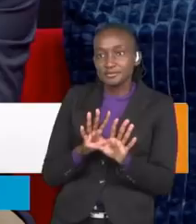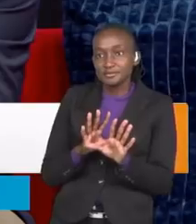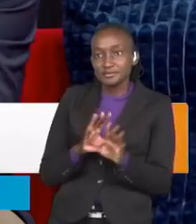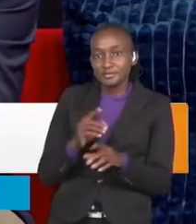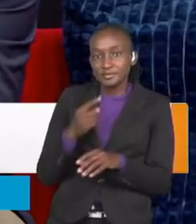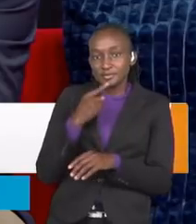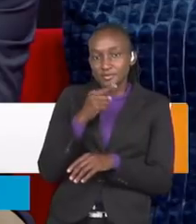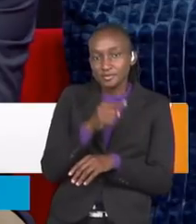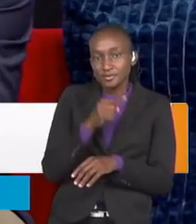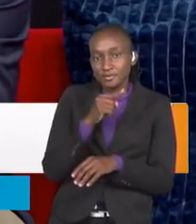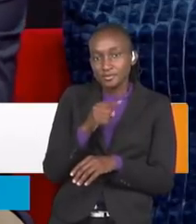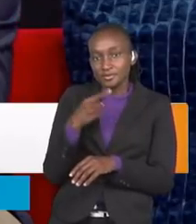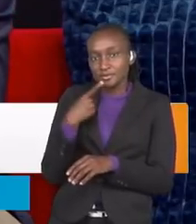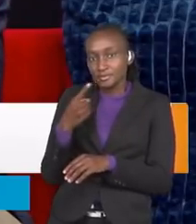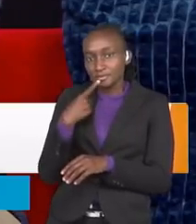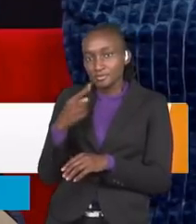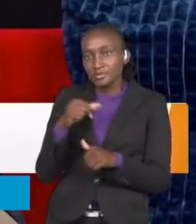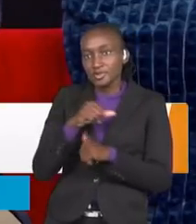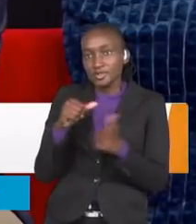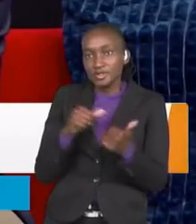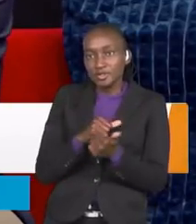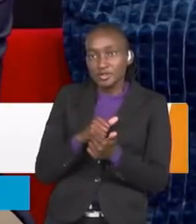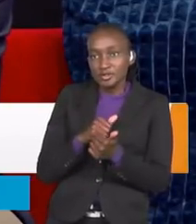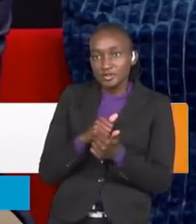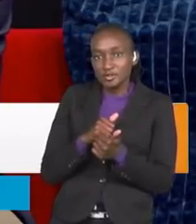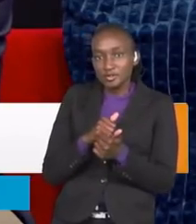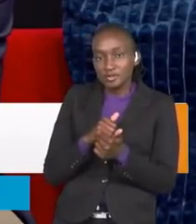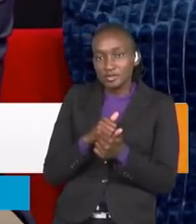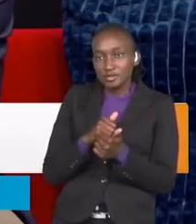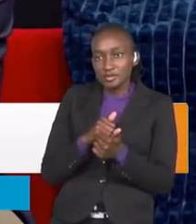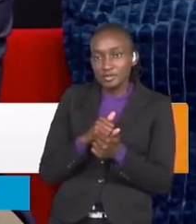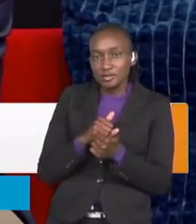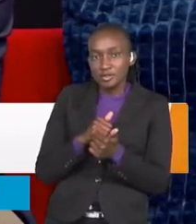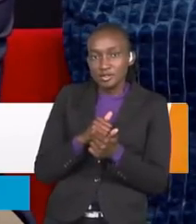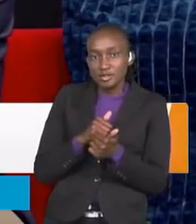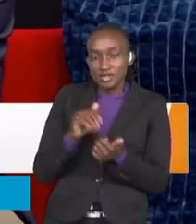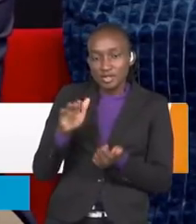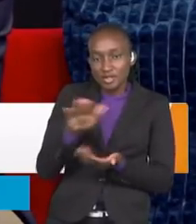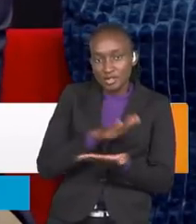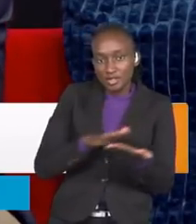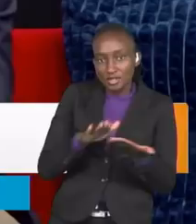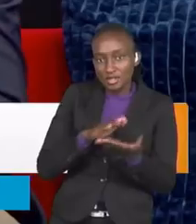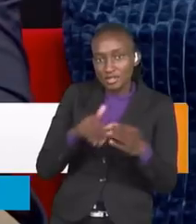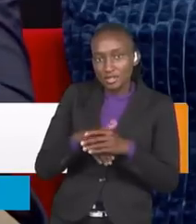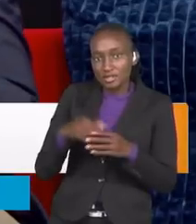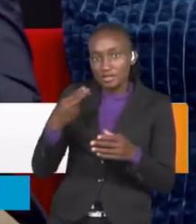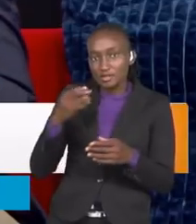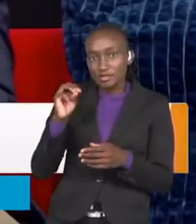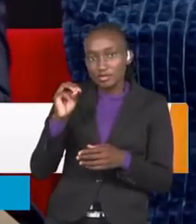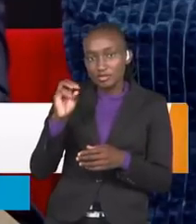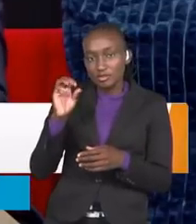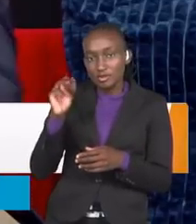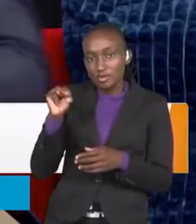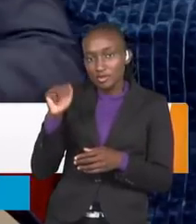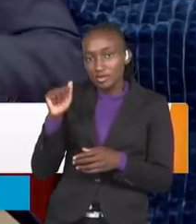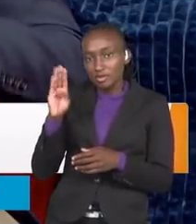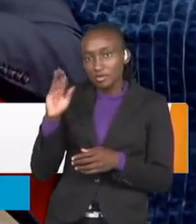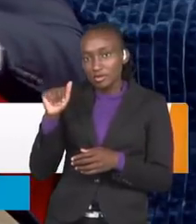you've kind of mentioned a particular area, the Magunga area in Homa Bay. And what are the plans to now